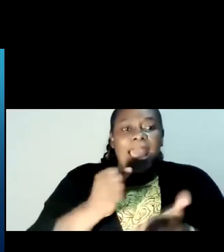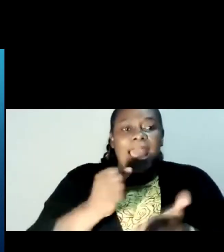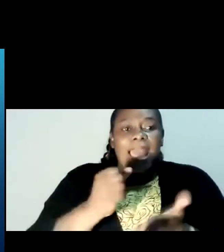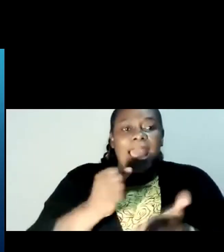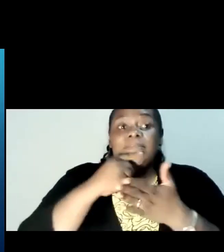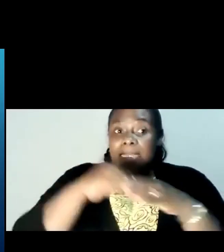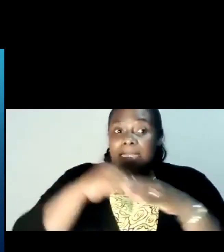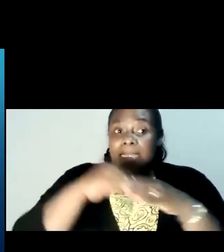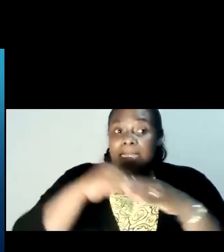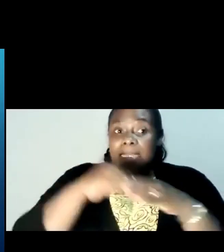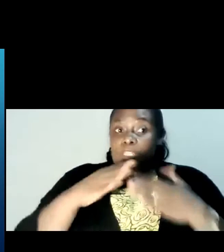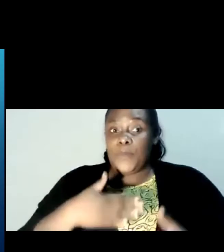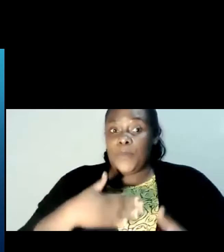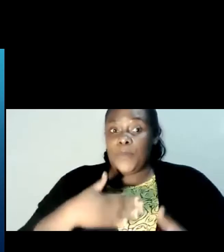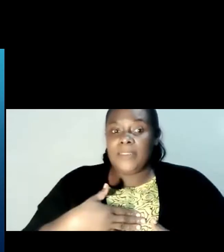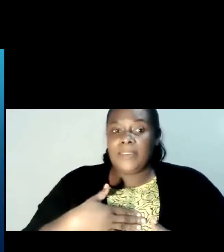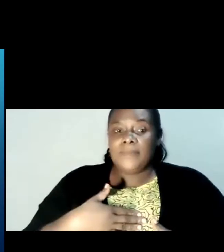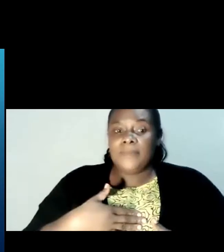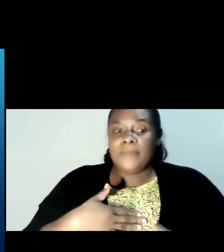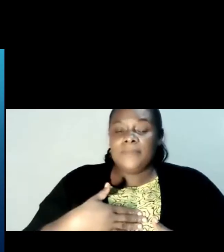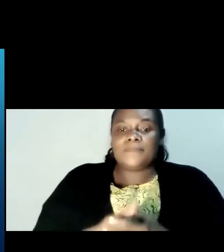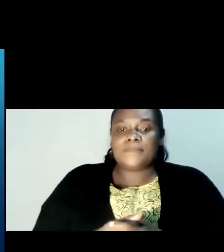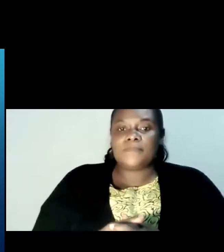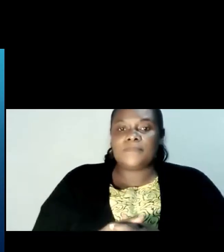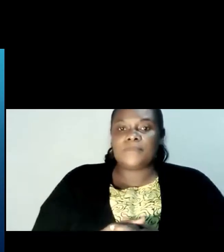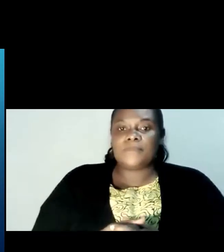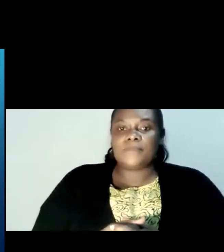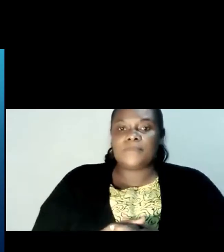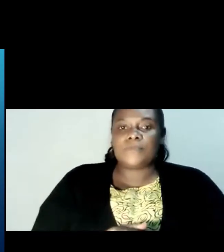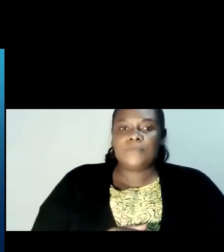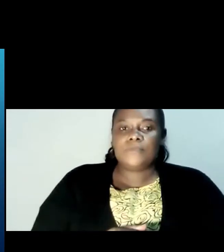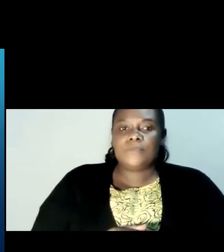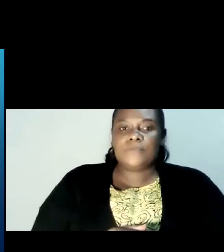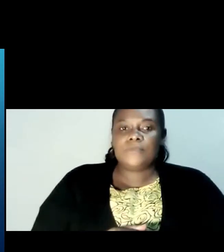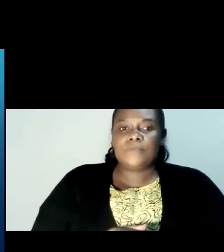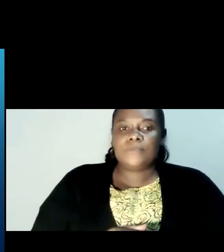normal. But I don't particularly recommend any particular